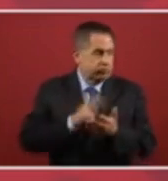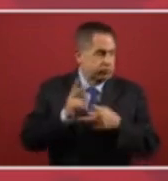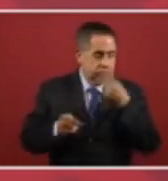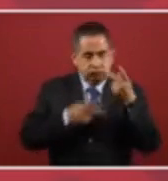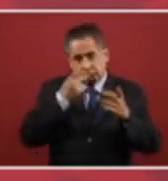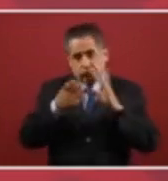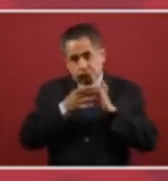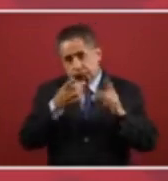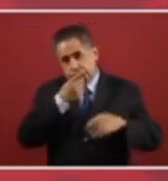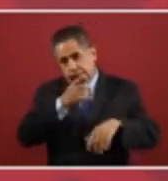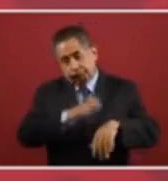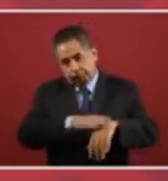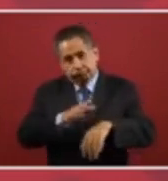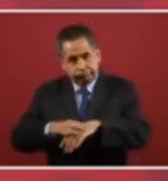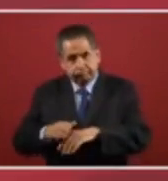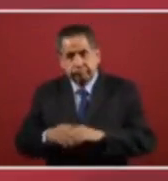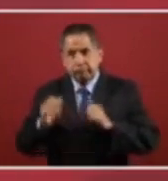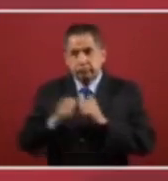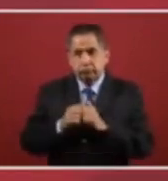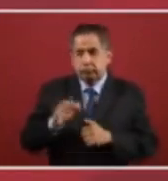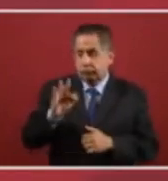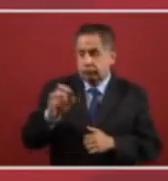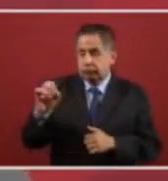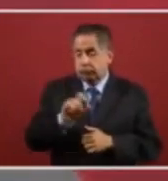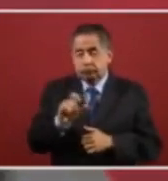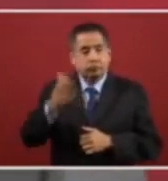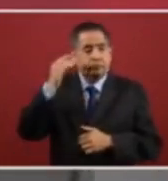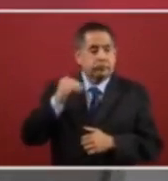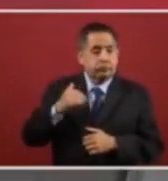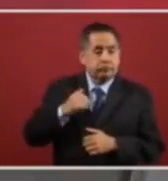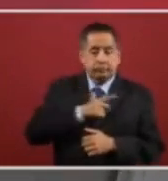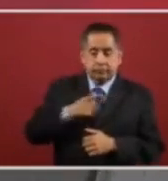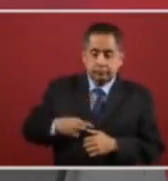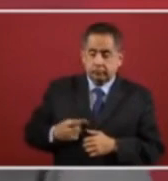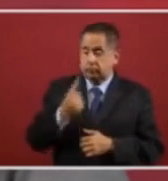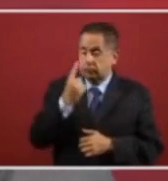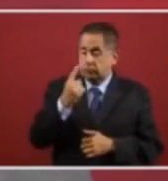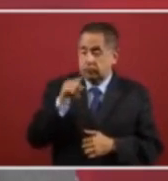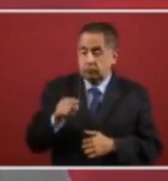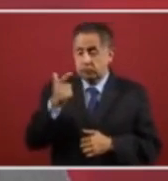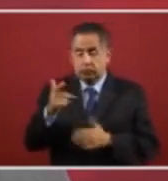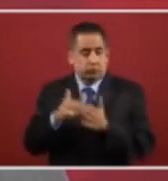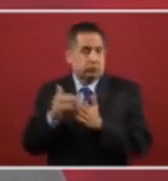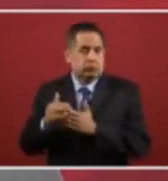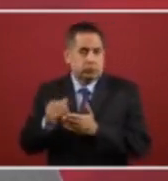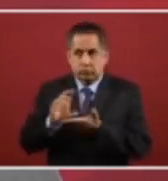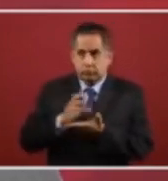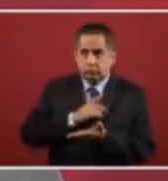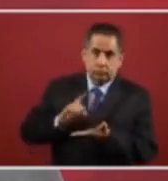Because I've commented before with Fox, the debt was 1.7 million.